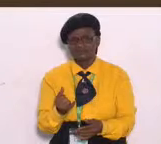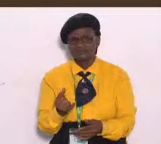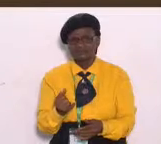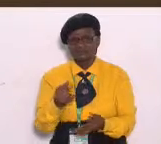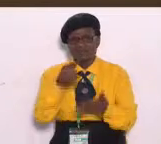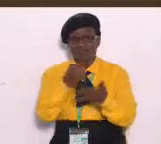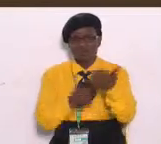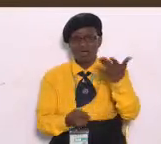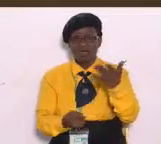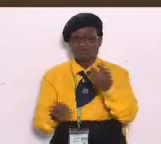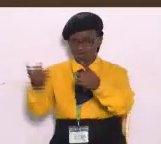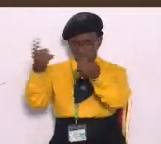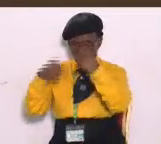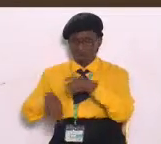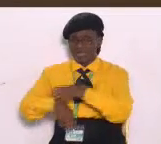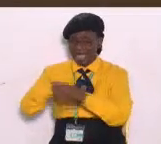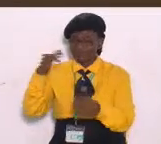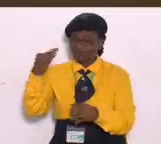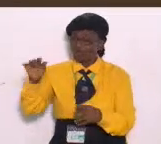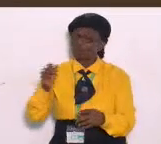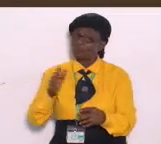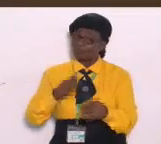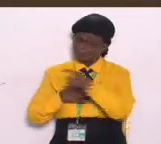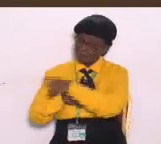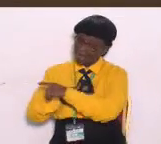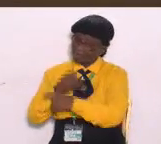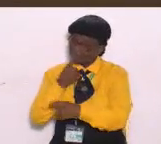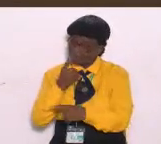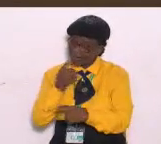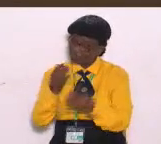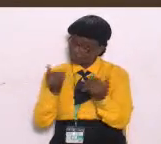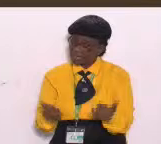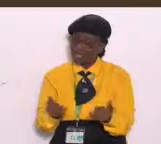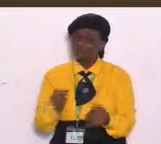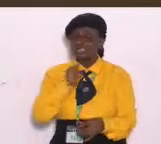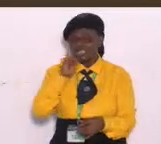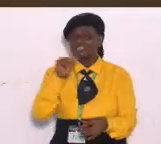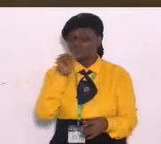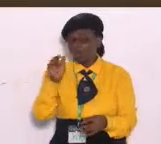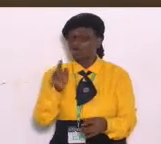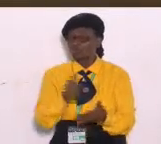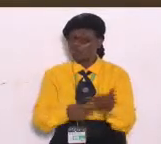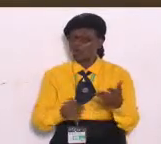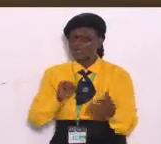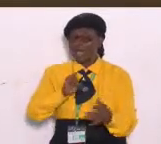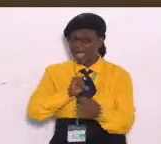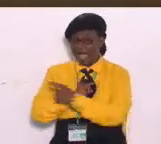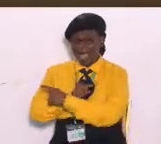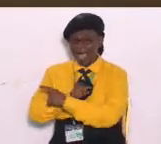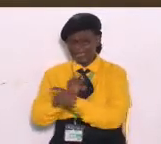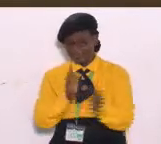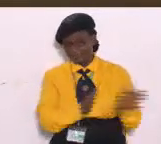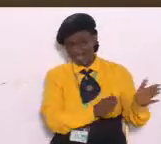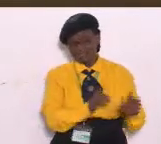What is coming out of my mouth now is not what I plan to say.